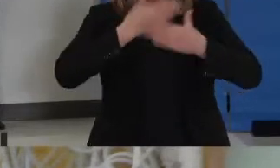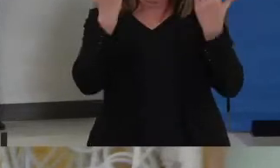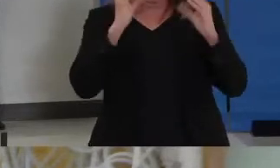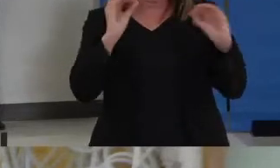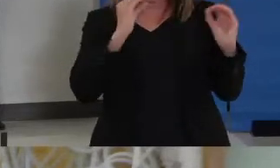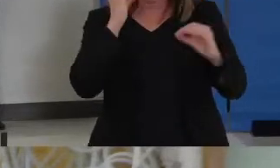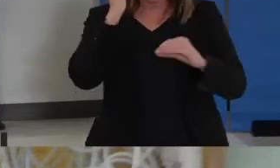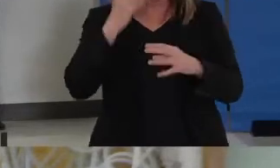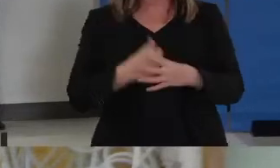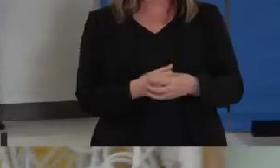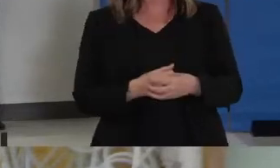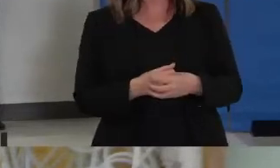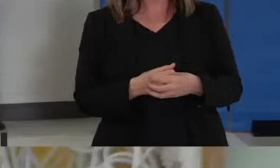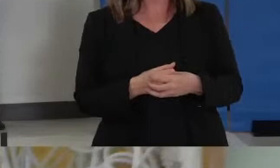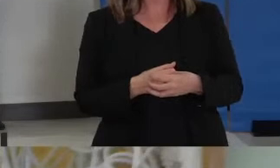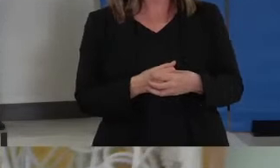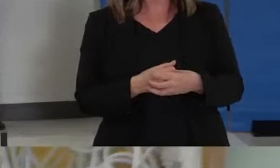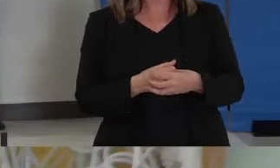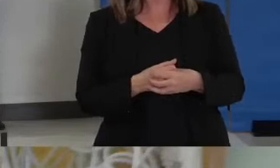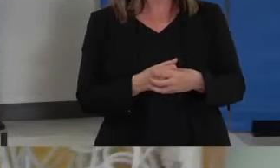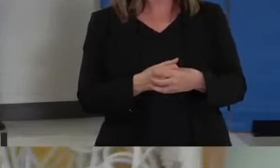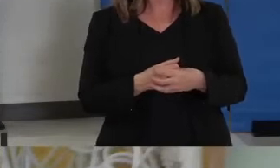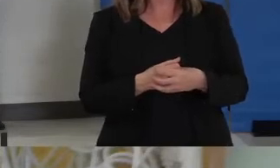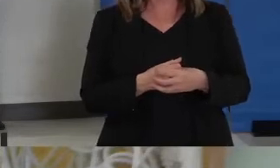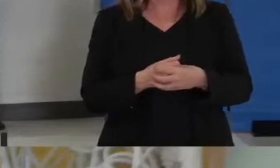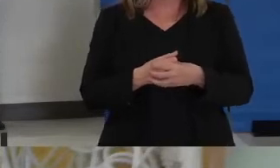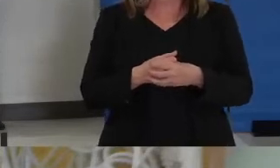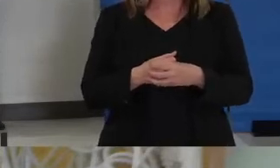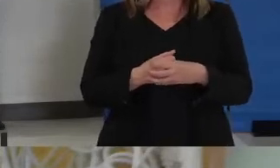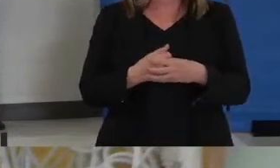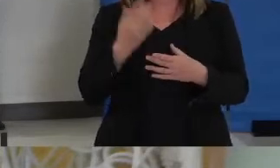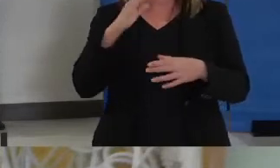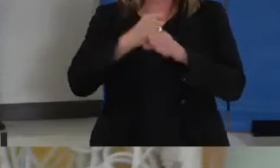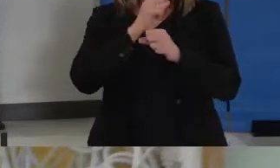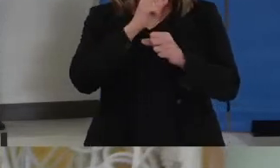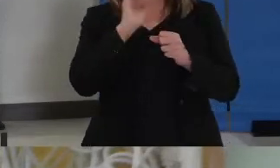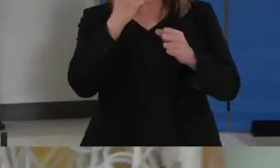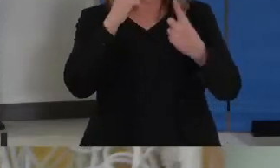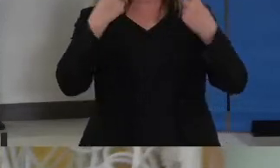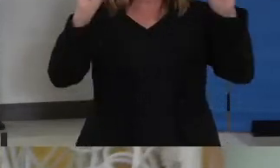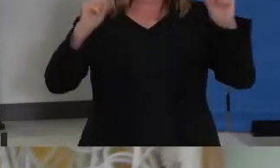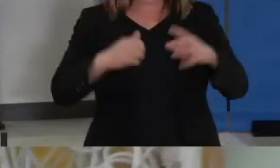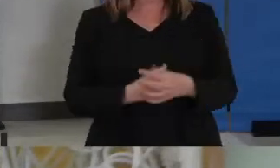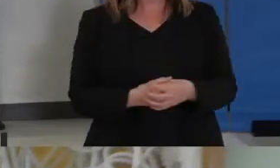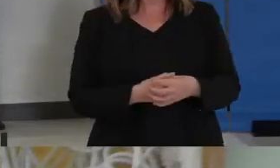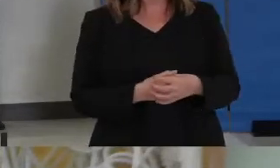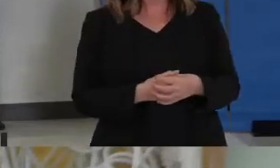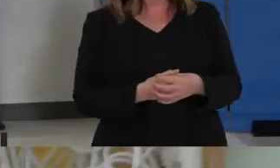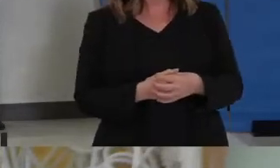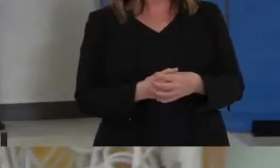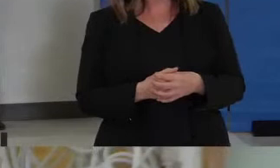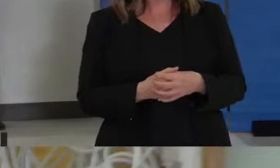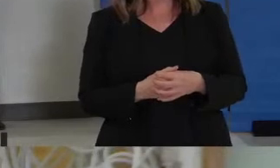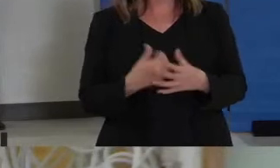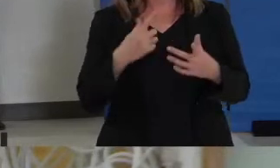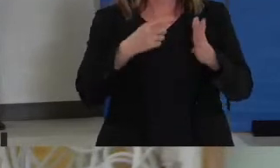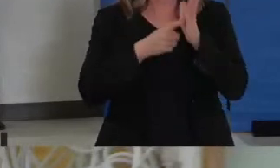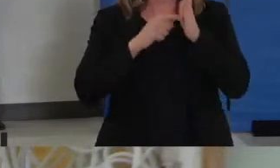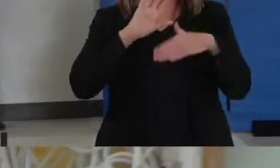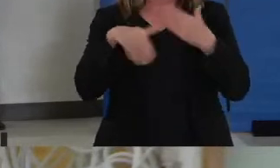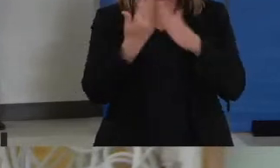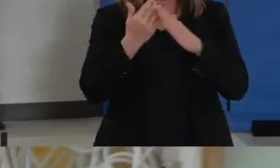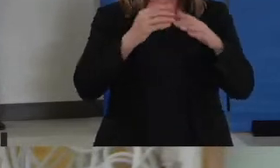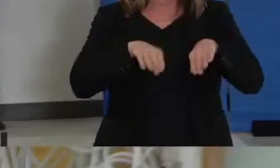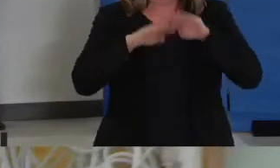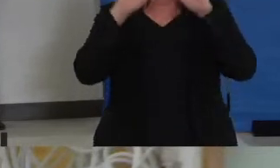obtener viviendas seguras y con apoyo. Esto requiere la participación de todo gobierno,